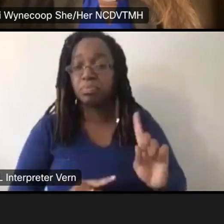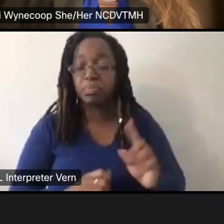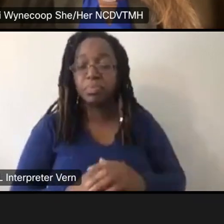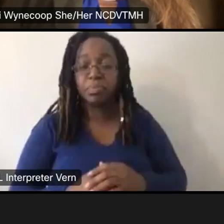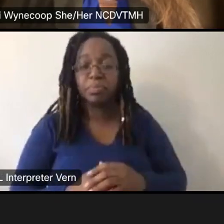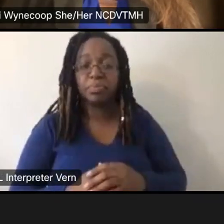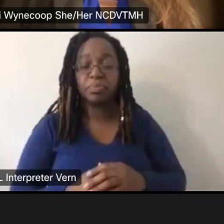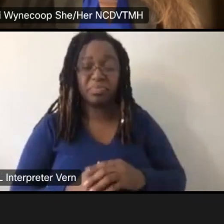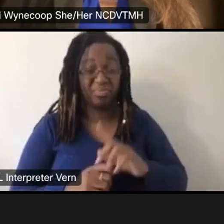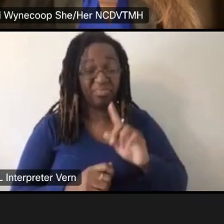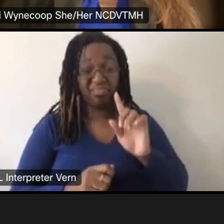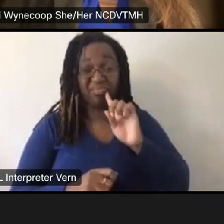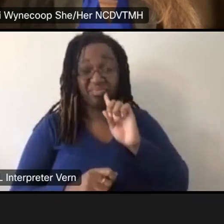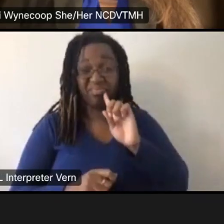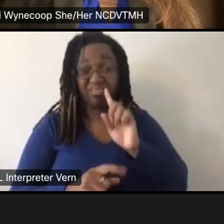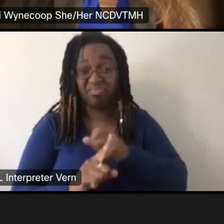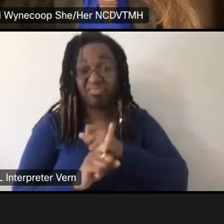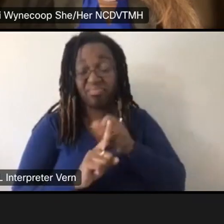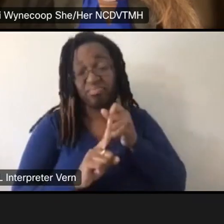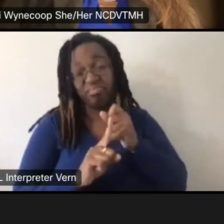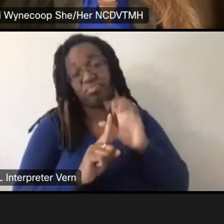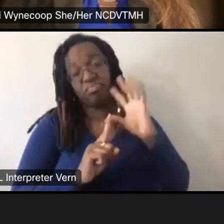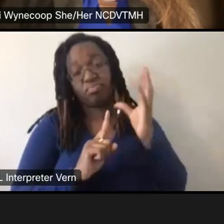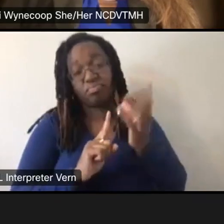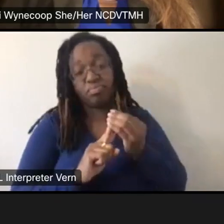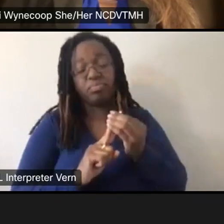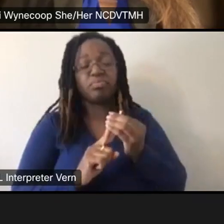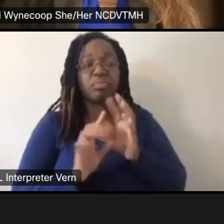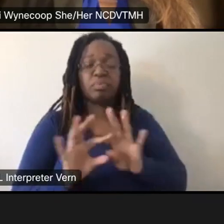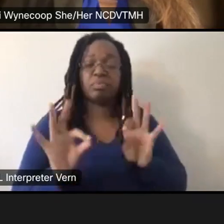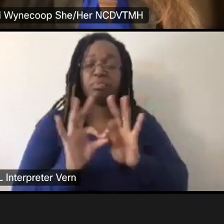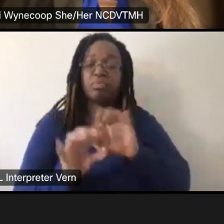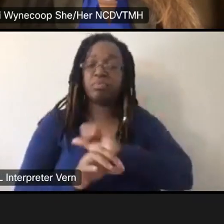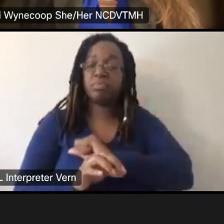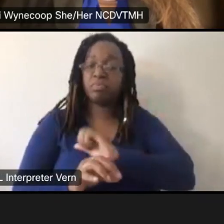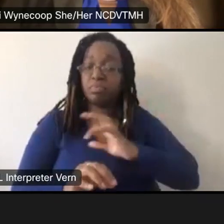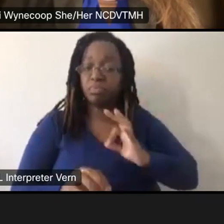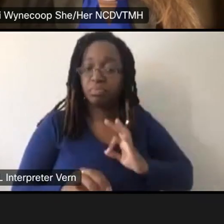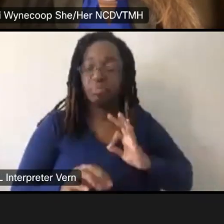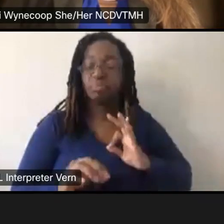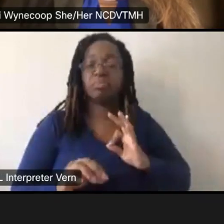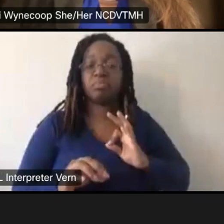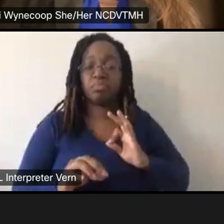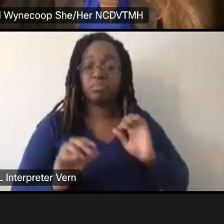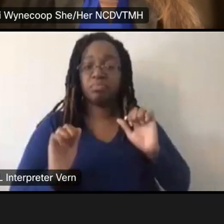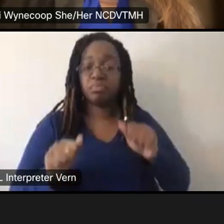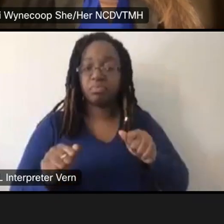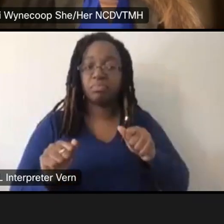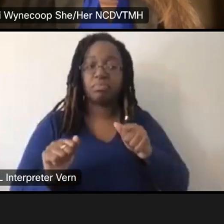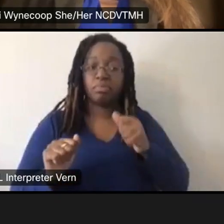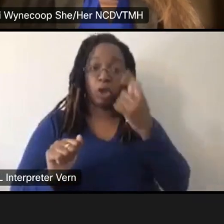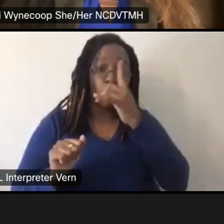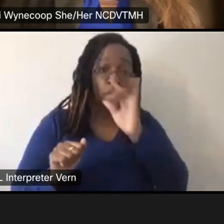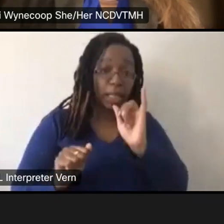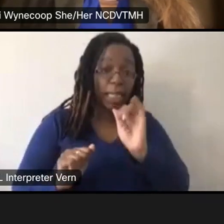it's important that staffs from service provider agencies are reflecting the community. It's